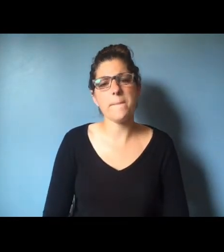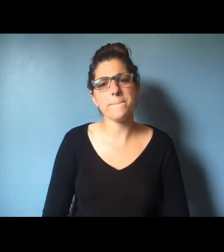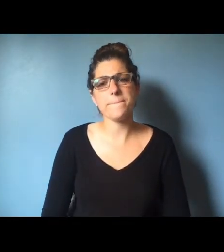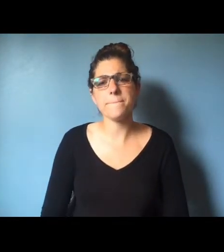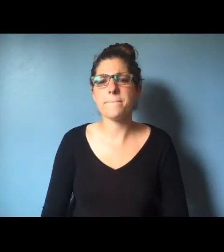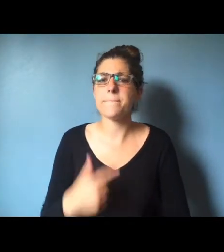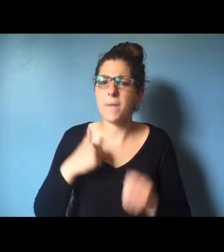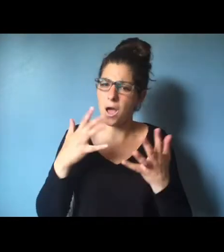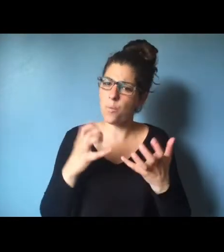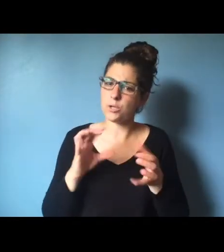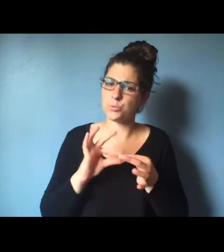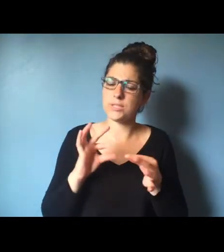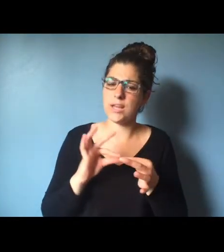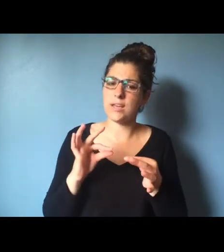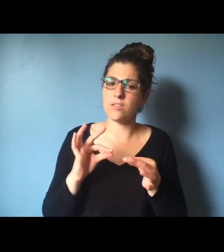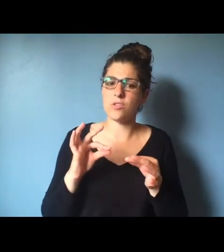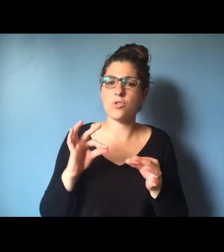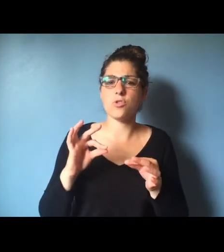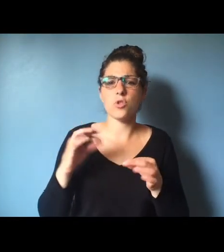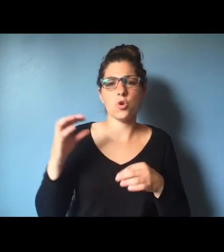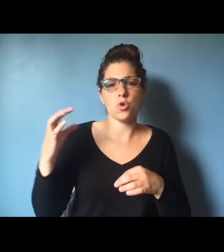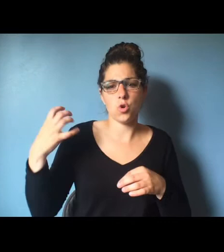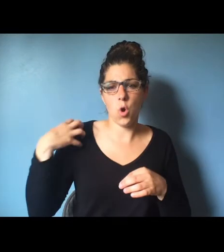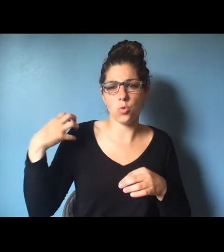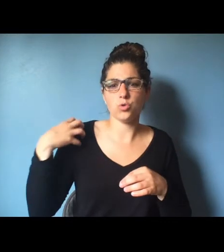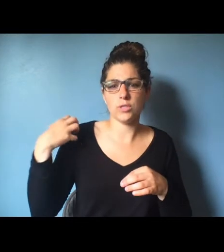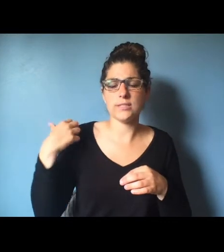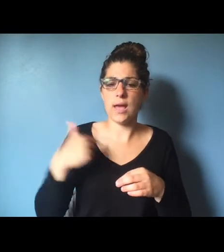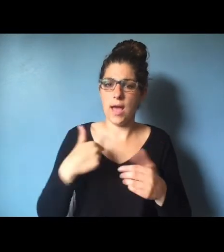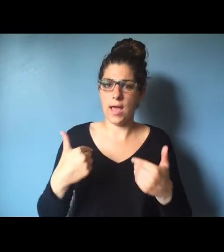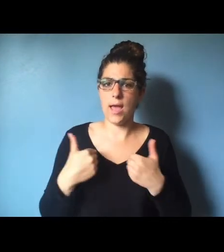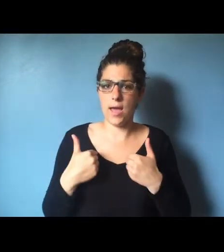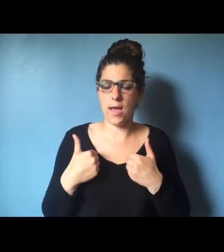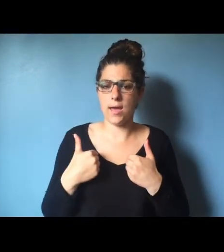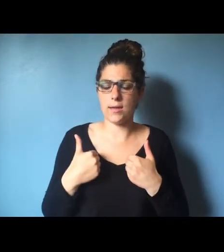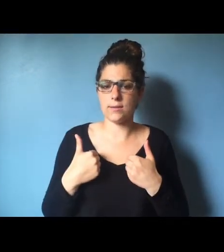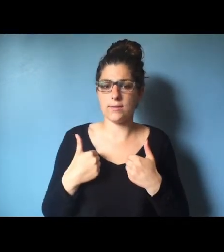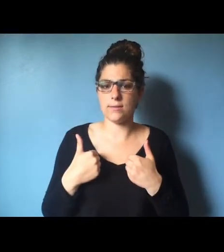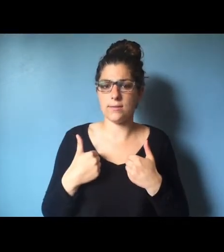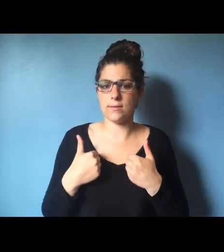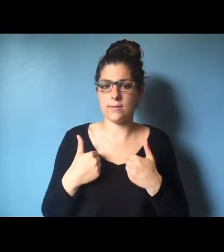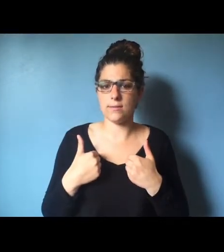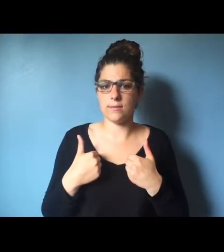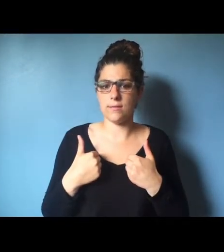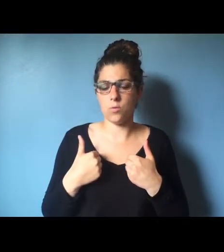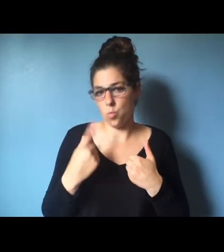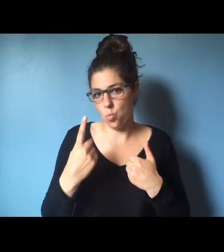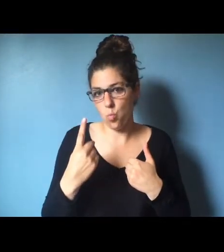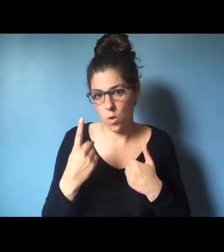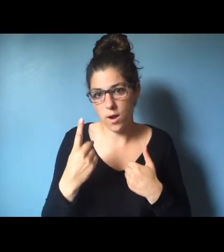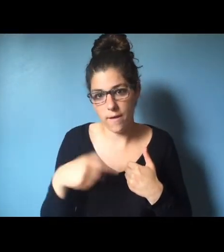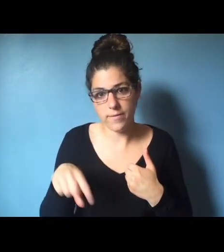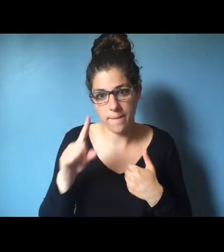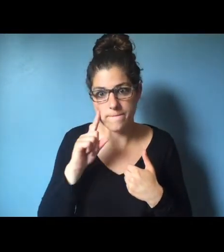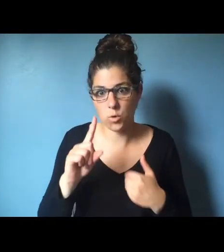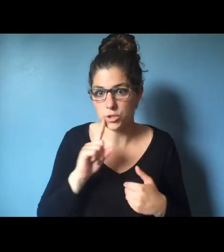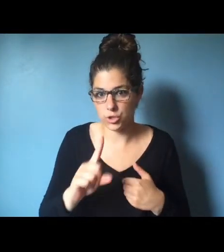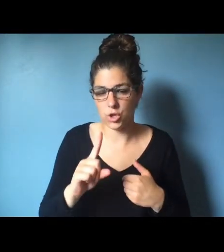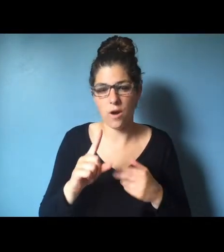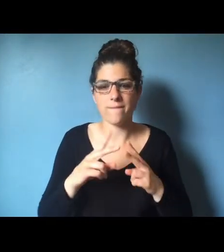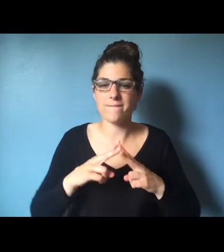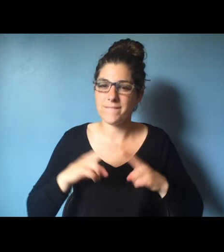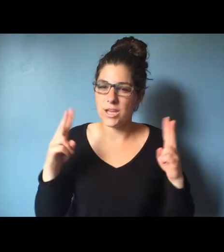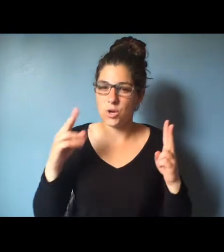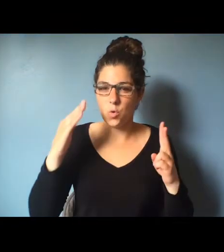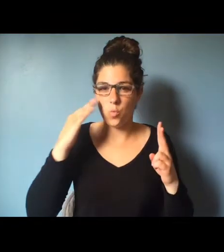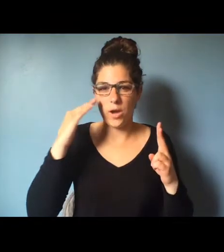I want to say that the coaches that I have, and I know one of them for sure, are very